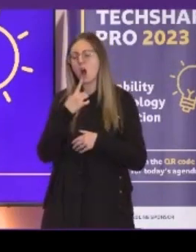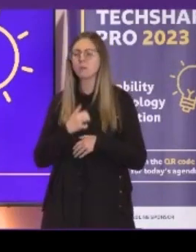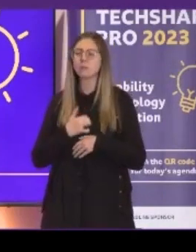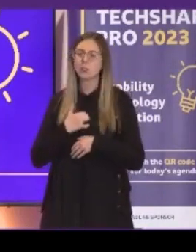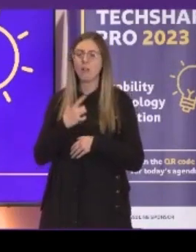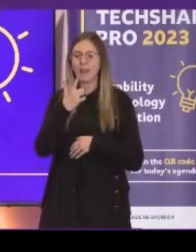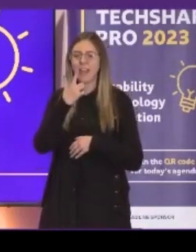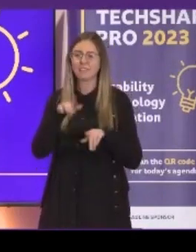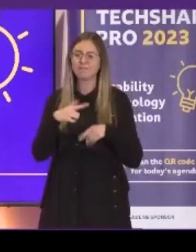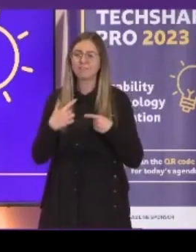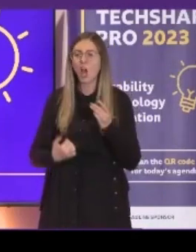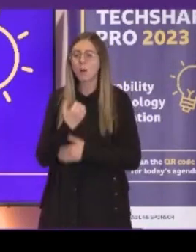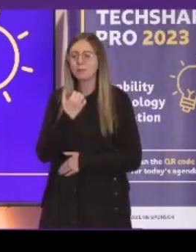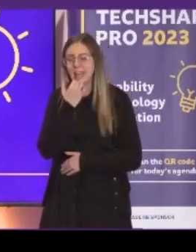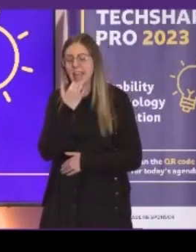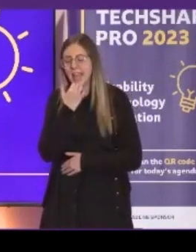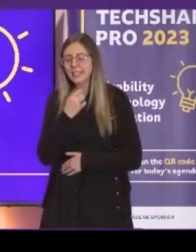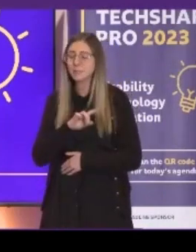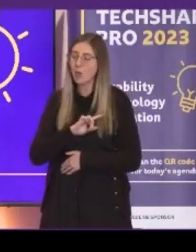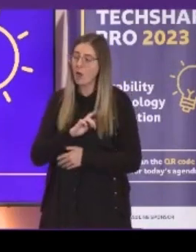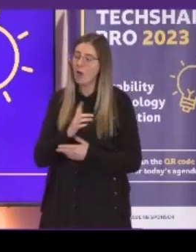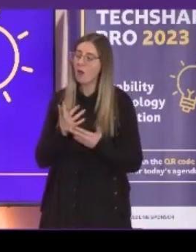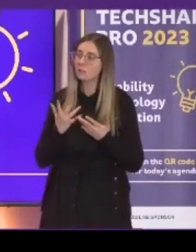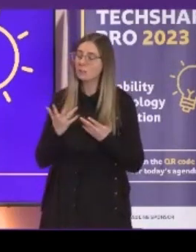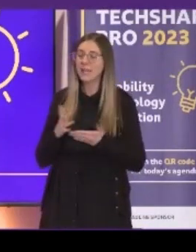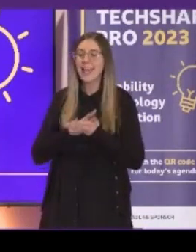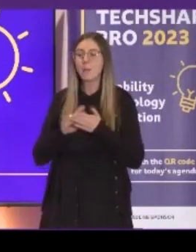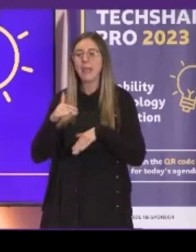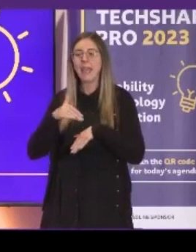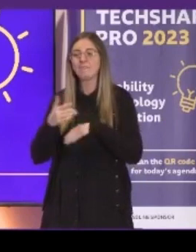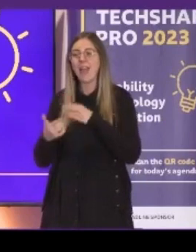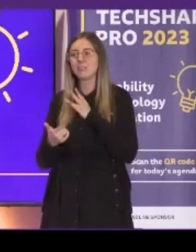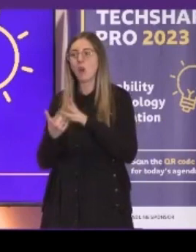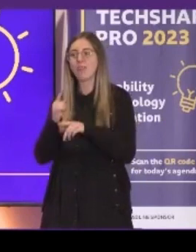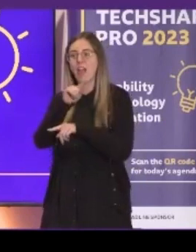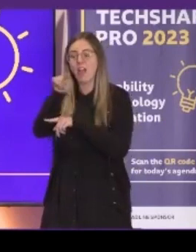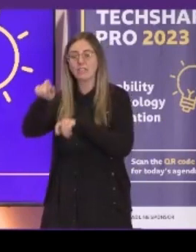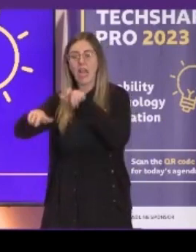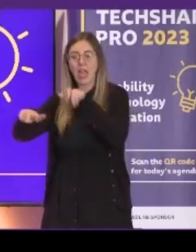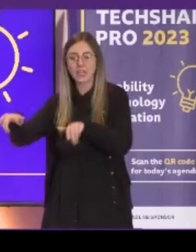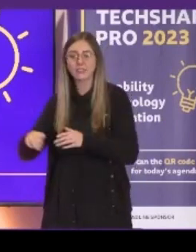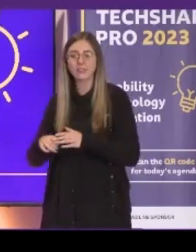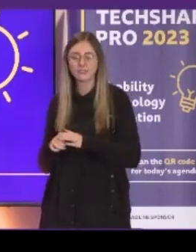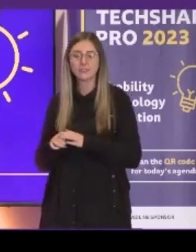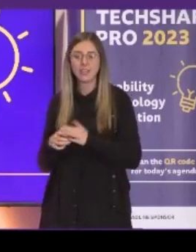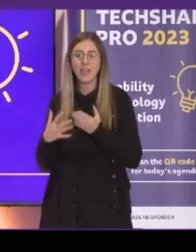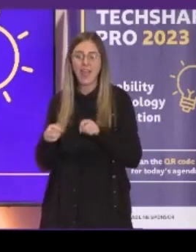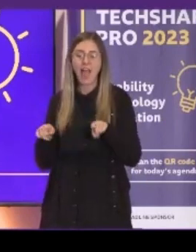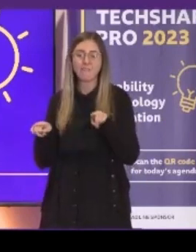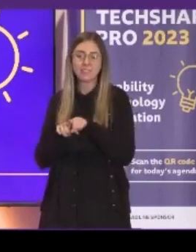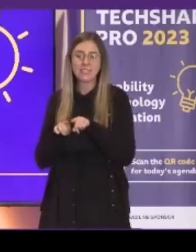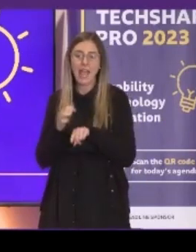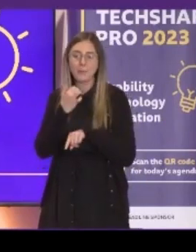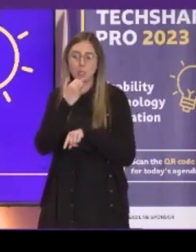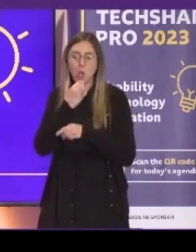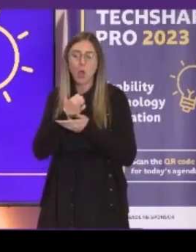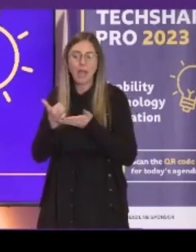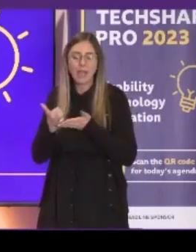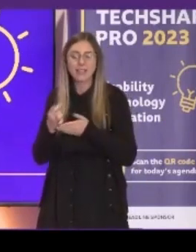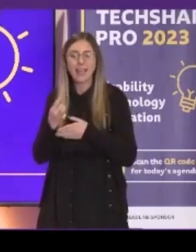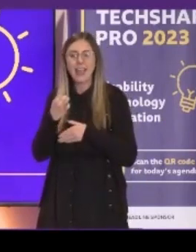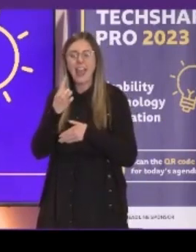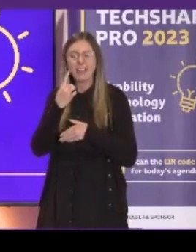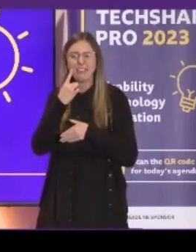the product base because it will impact other clients who share the same code base, you know, if you're thinking of kind of